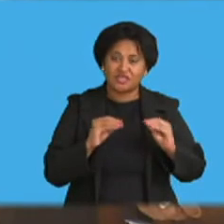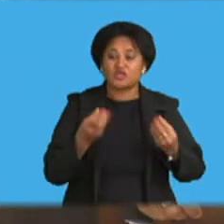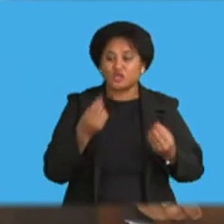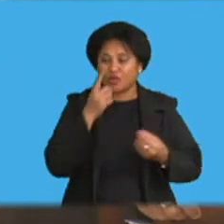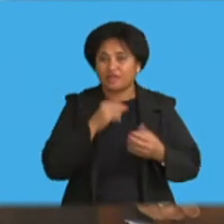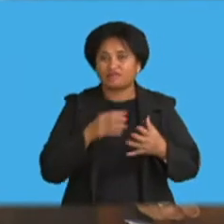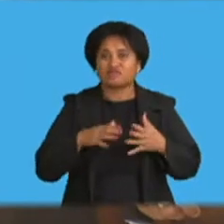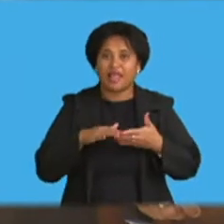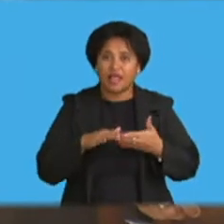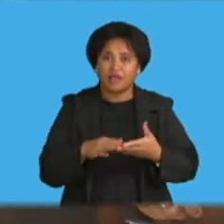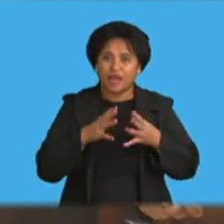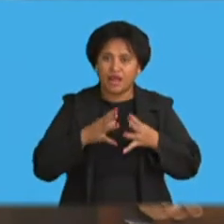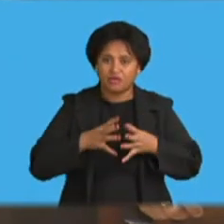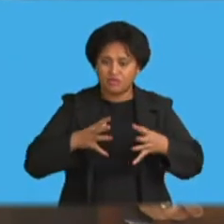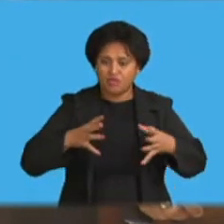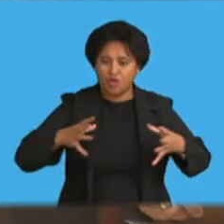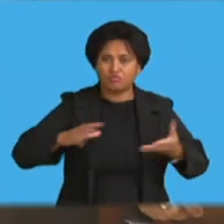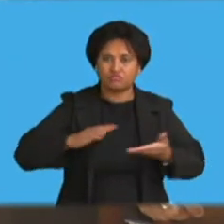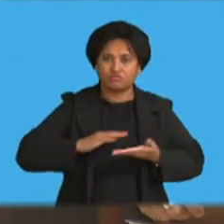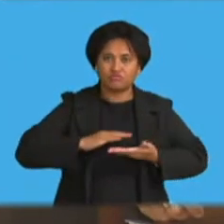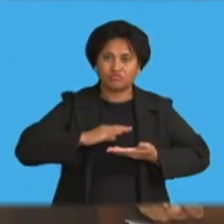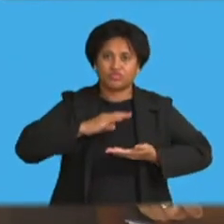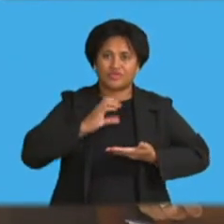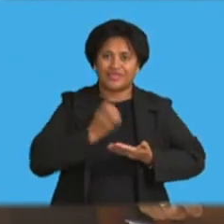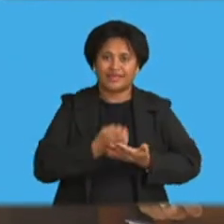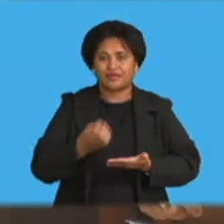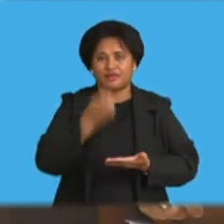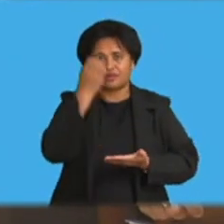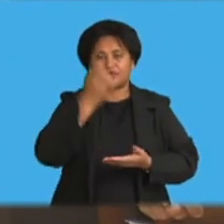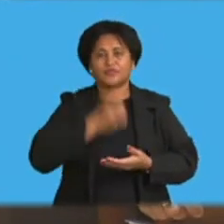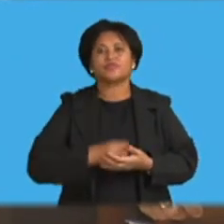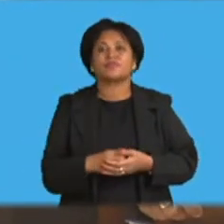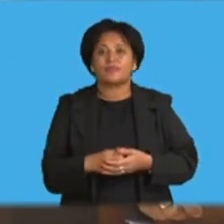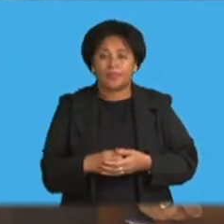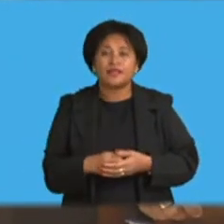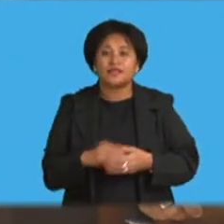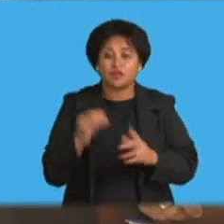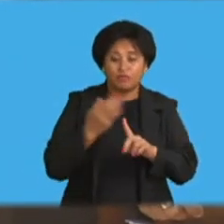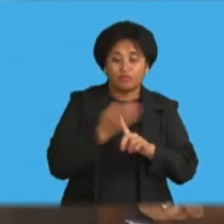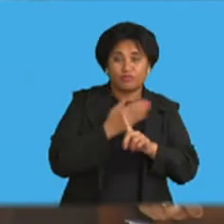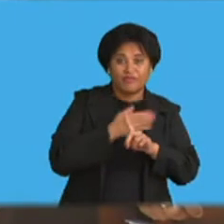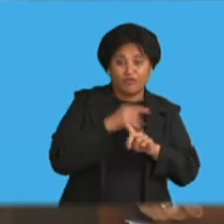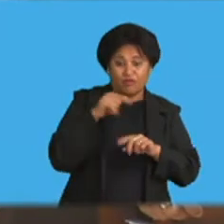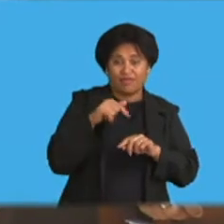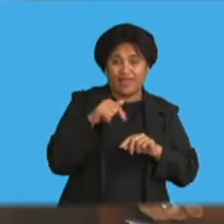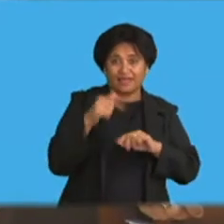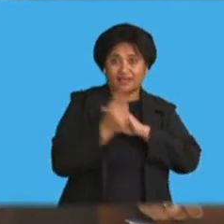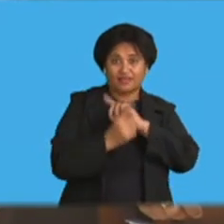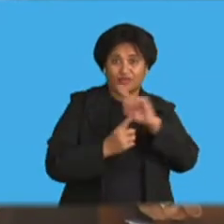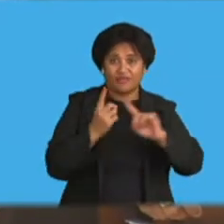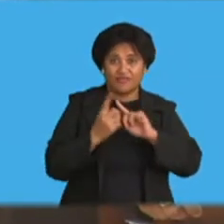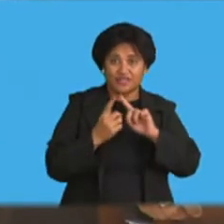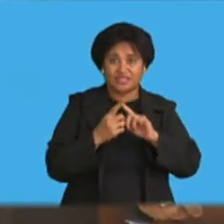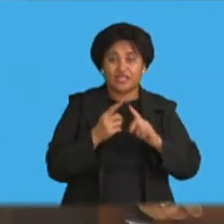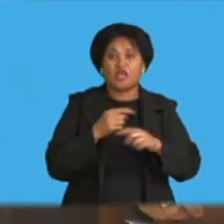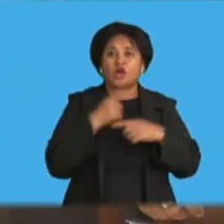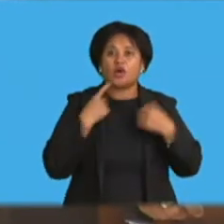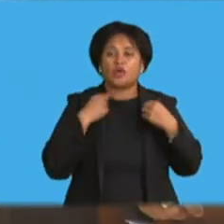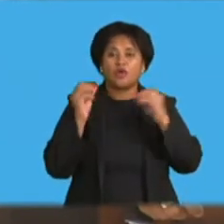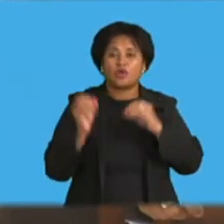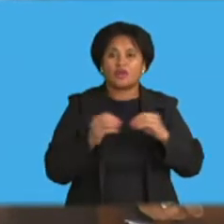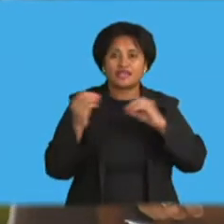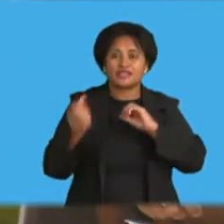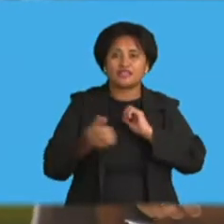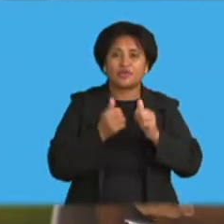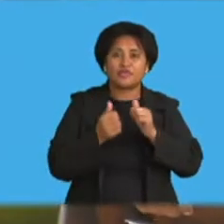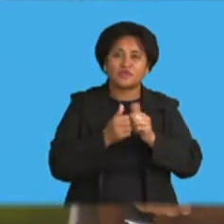economy and make our growth sustainable for future generations. Madam Speaker, prior to the ministers' meeting, we also organized a small states meeting, which was